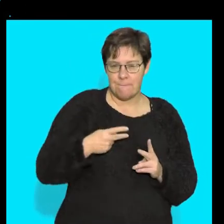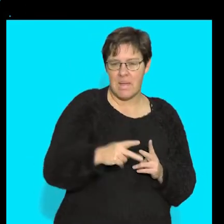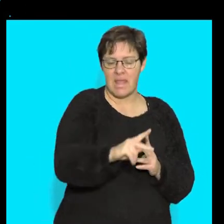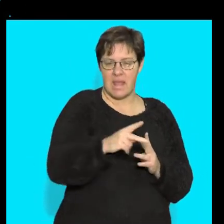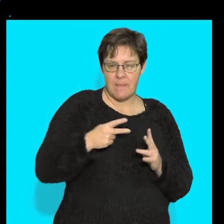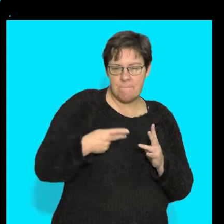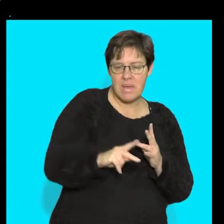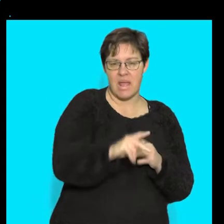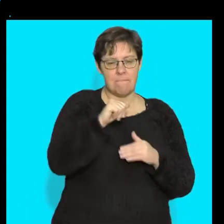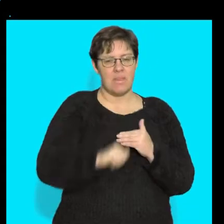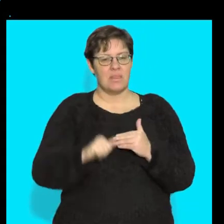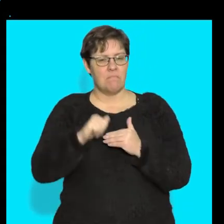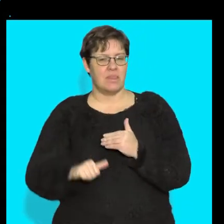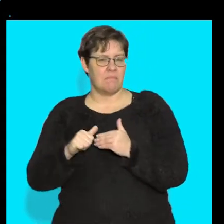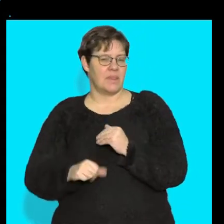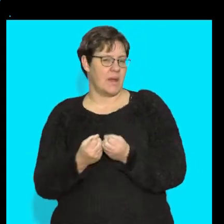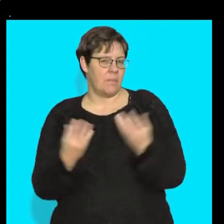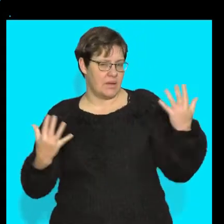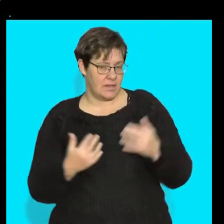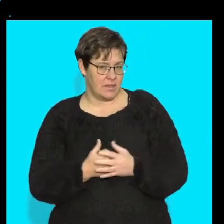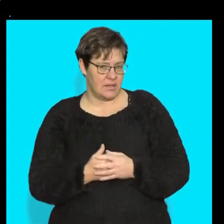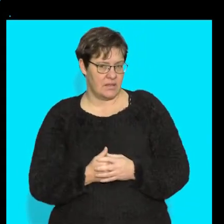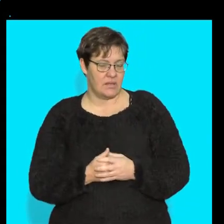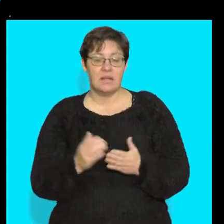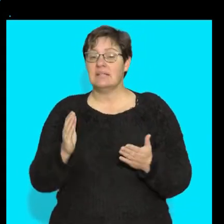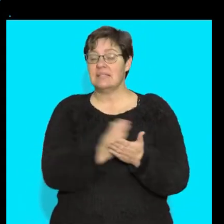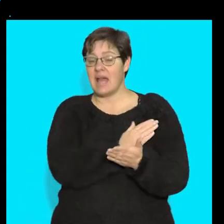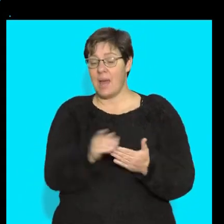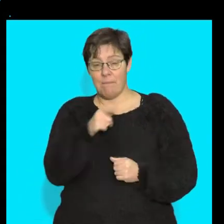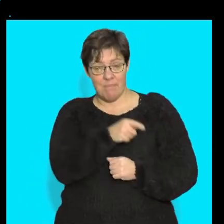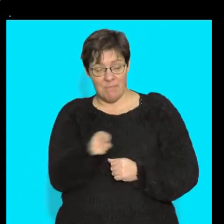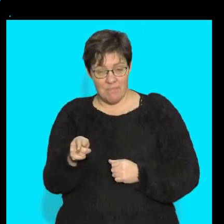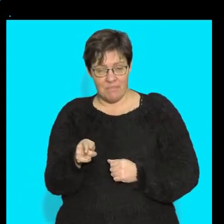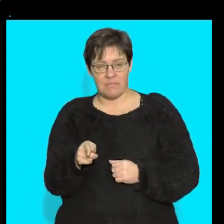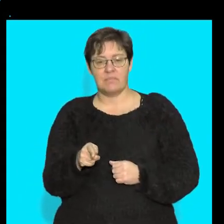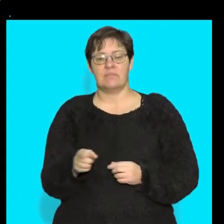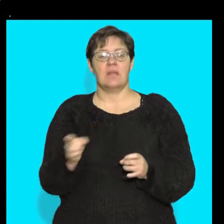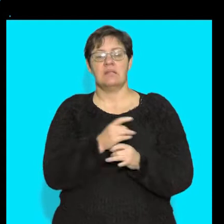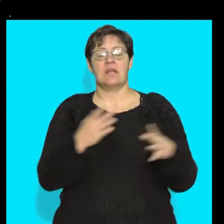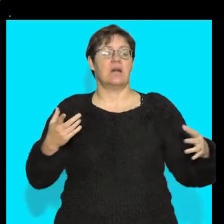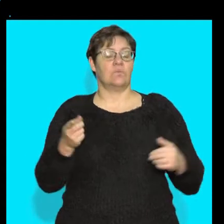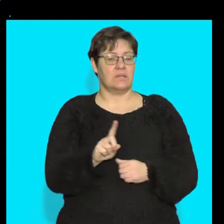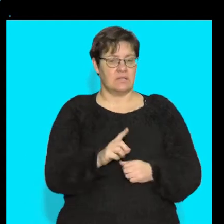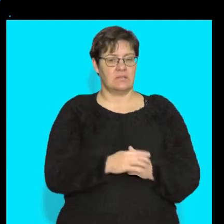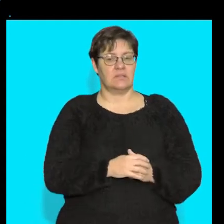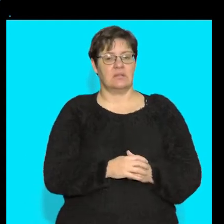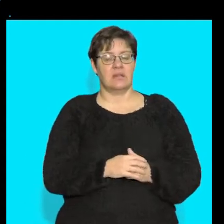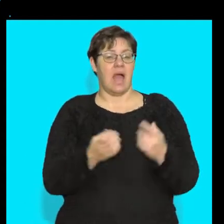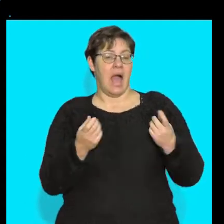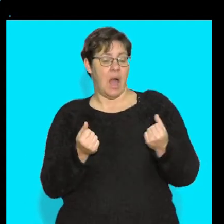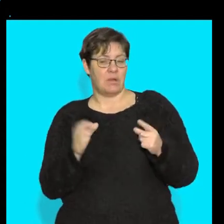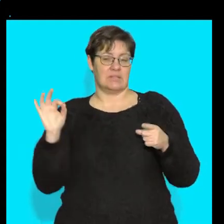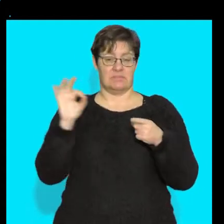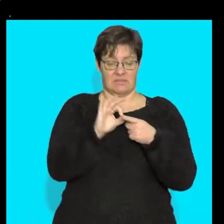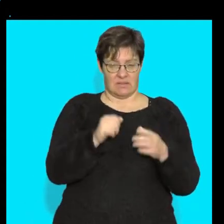paid on a month-to-month basis? Because some investments, you start with a specific amount, maybe